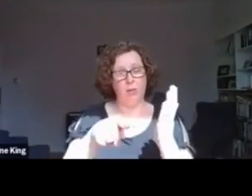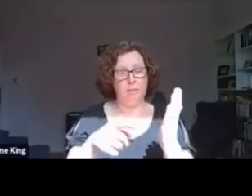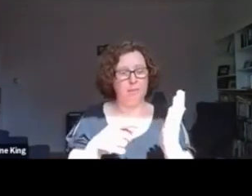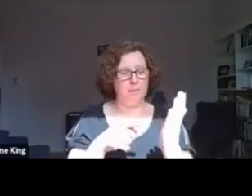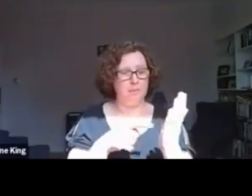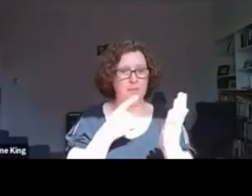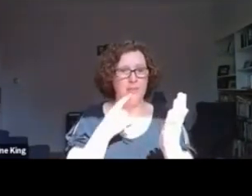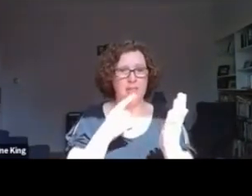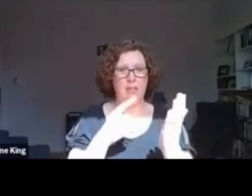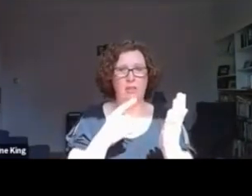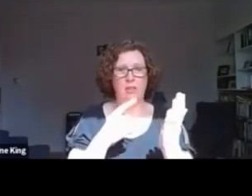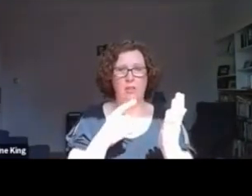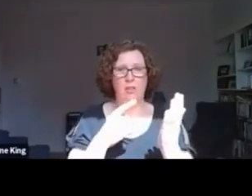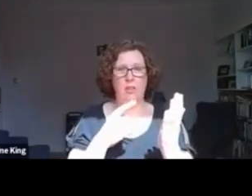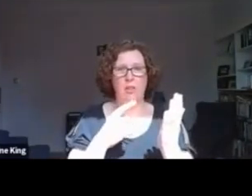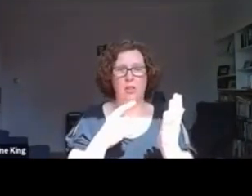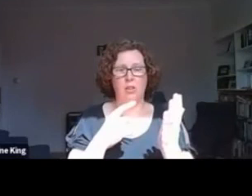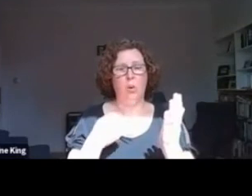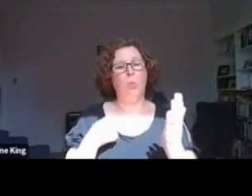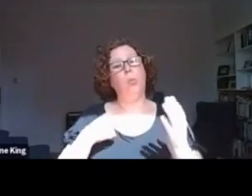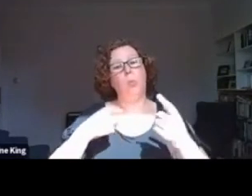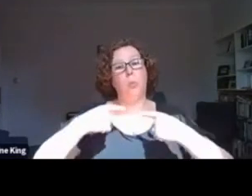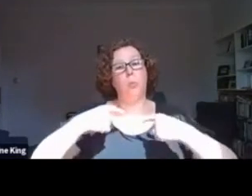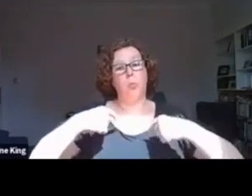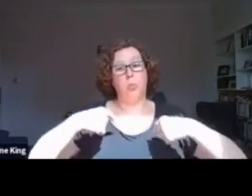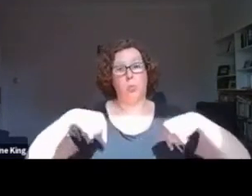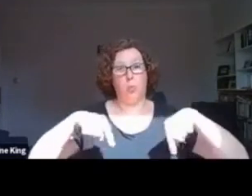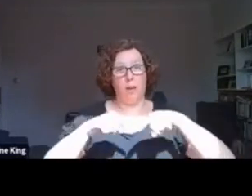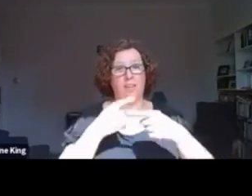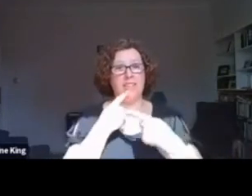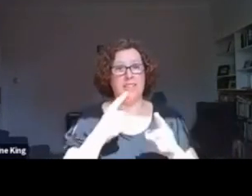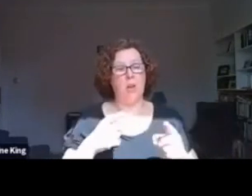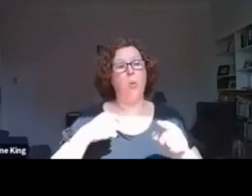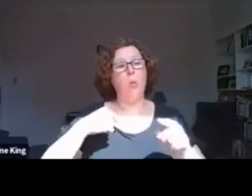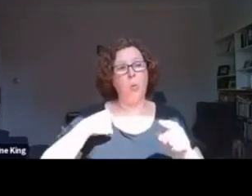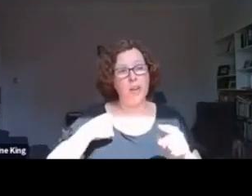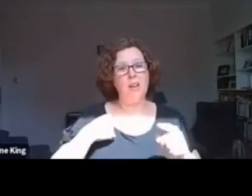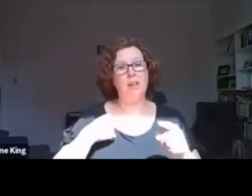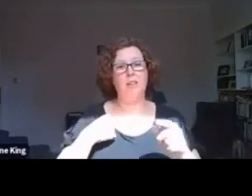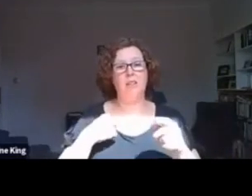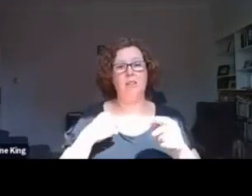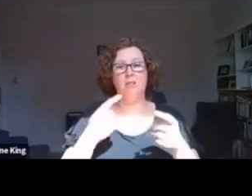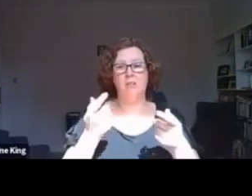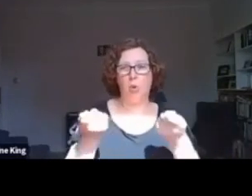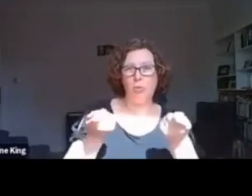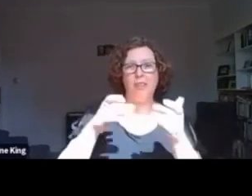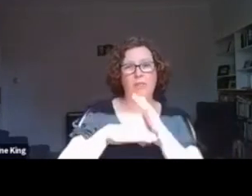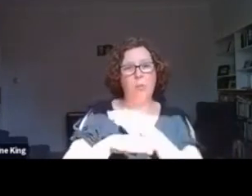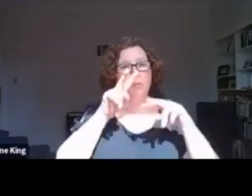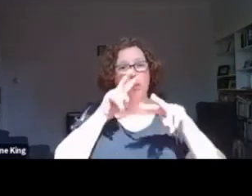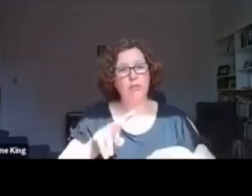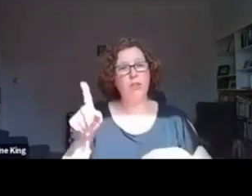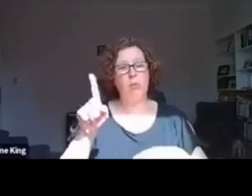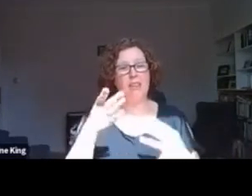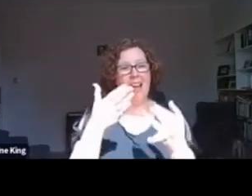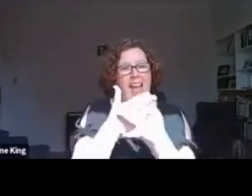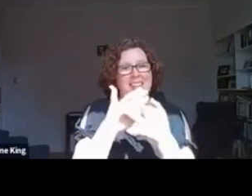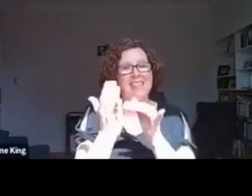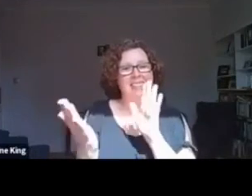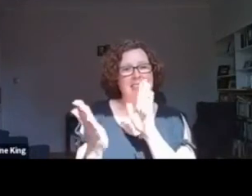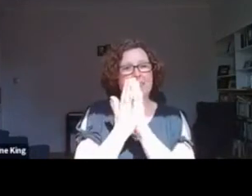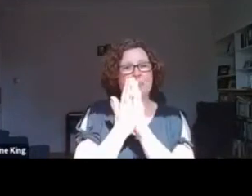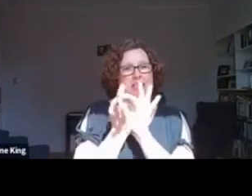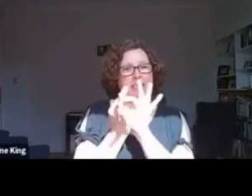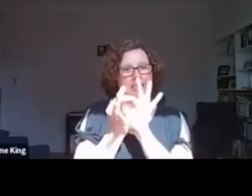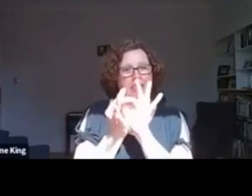we're operating from the point of view of access intimacy. Access isn't an individual's need, but a common capacity shared